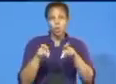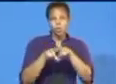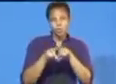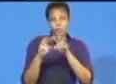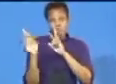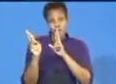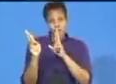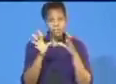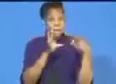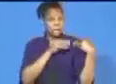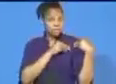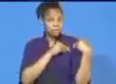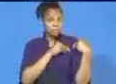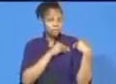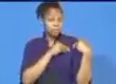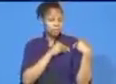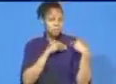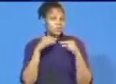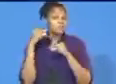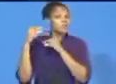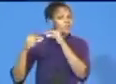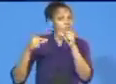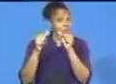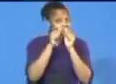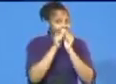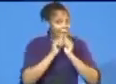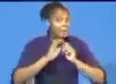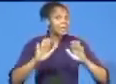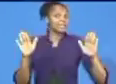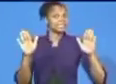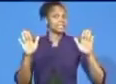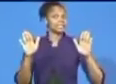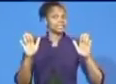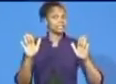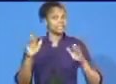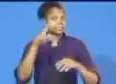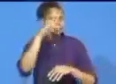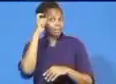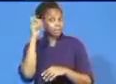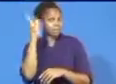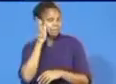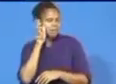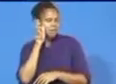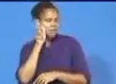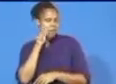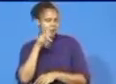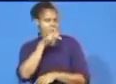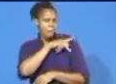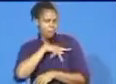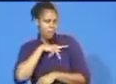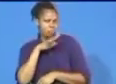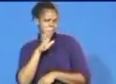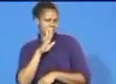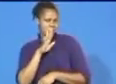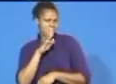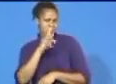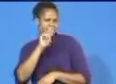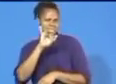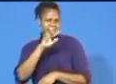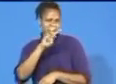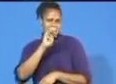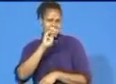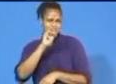with generational blessings. Because I hear Paul speaking of Timothy said,